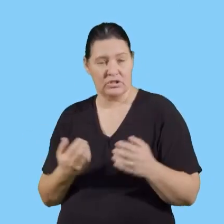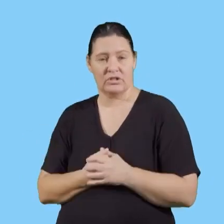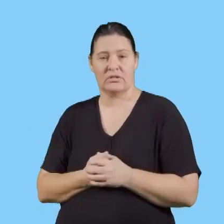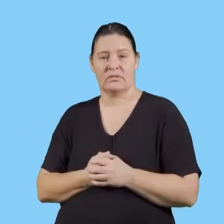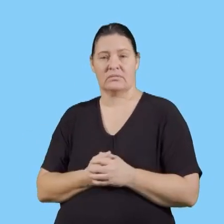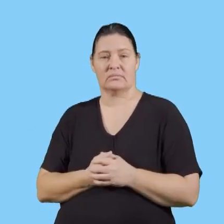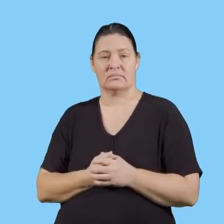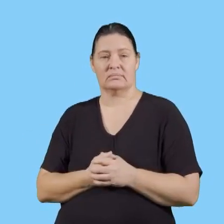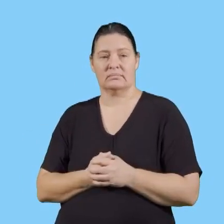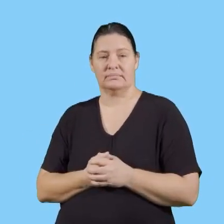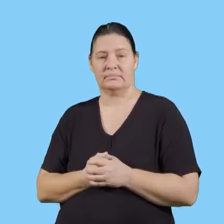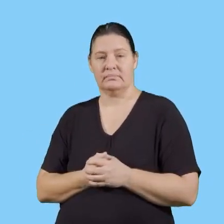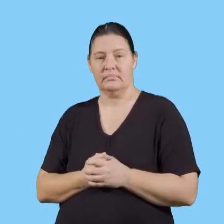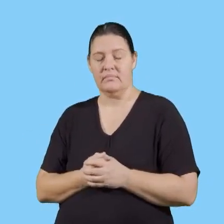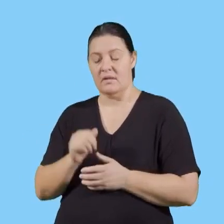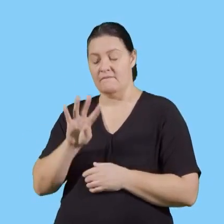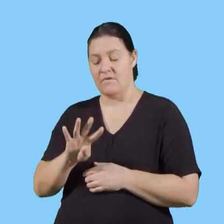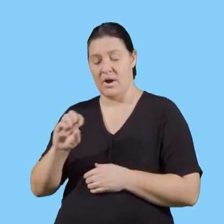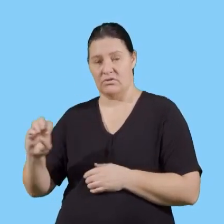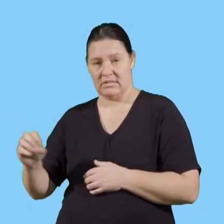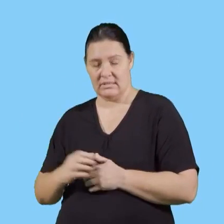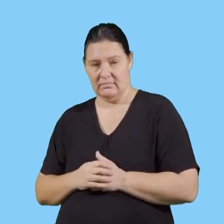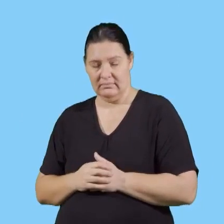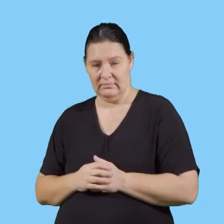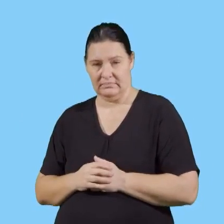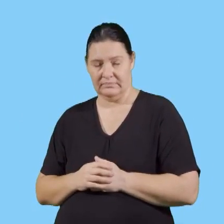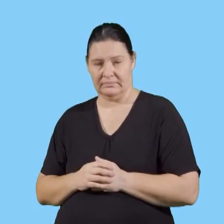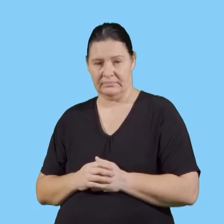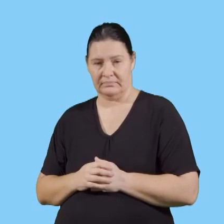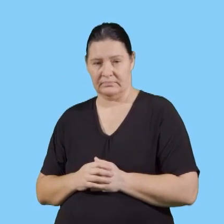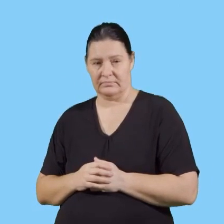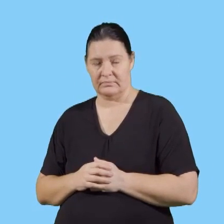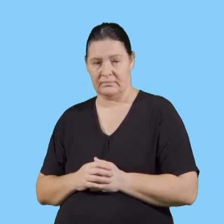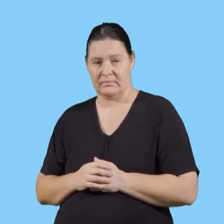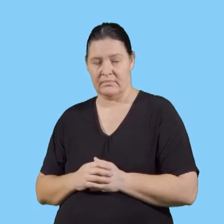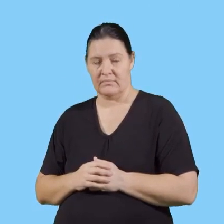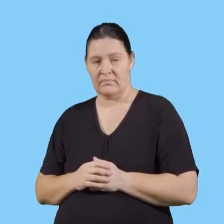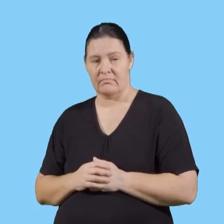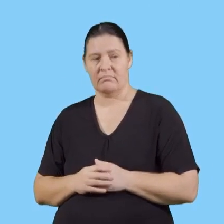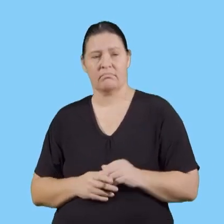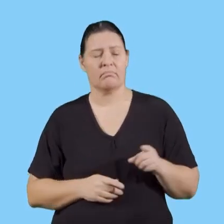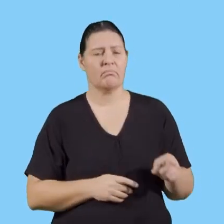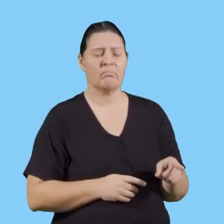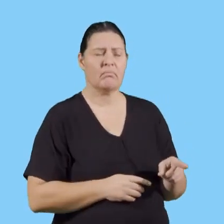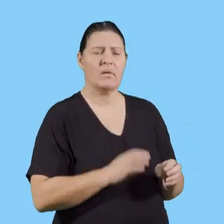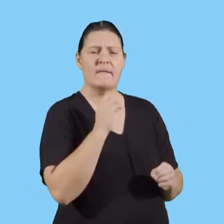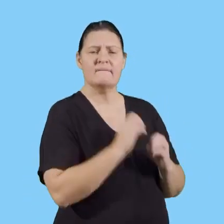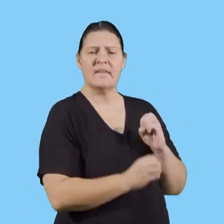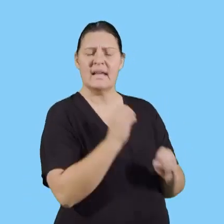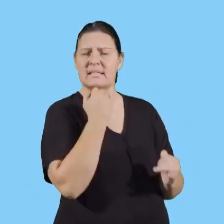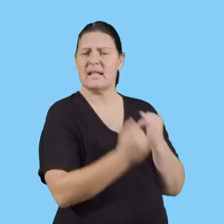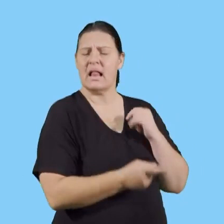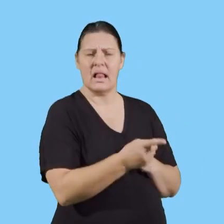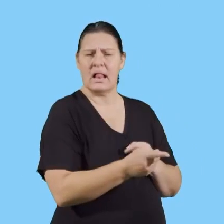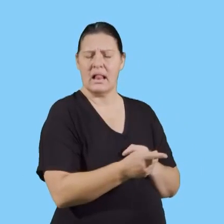that was recorded is 400 minus 400. And now to correct the error that was